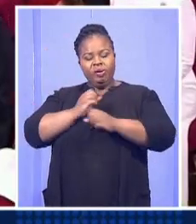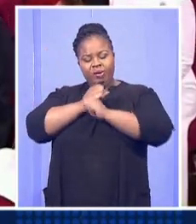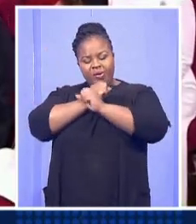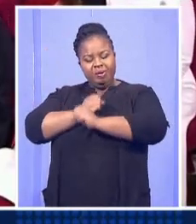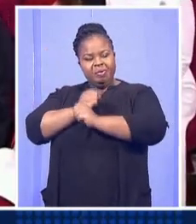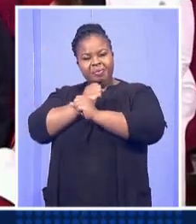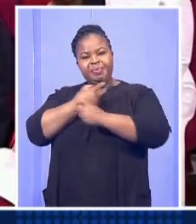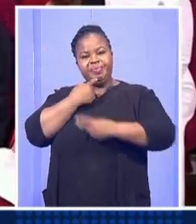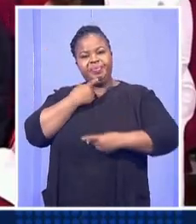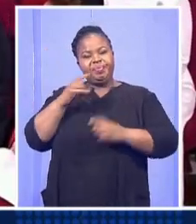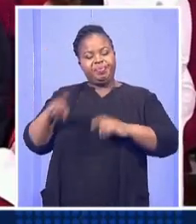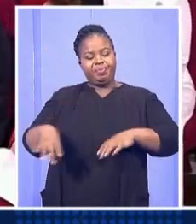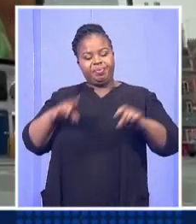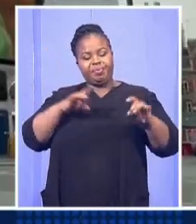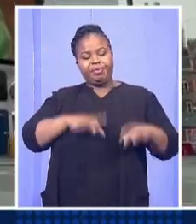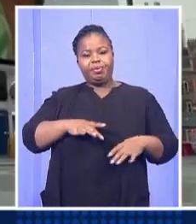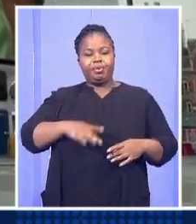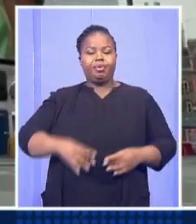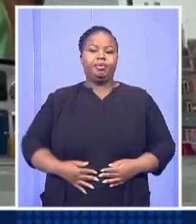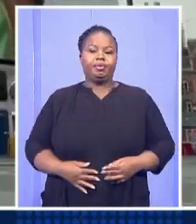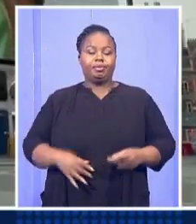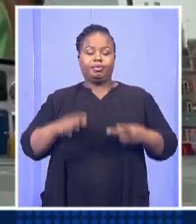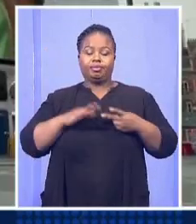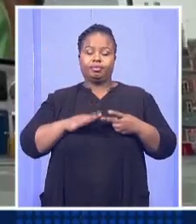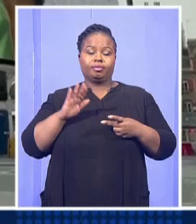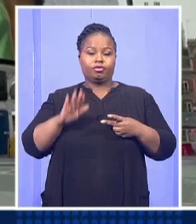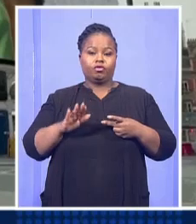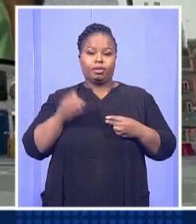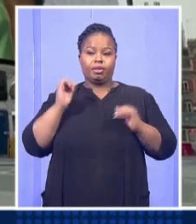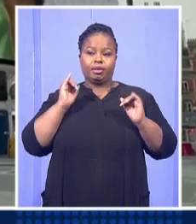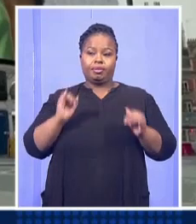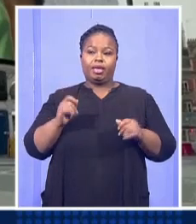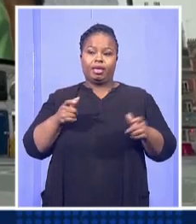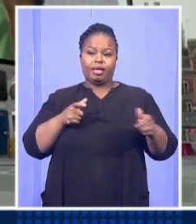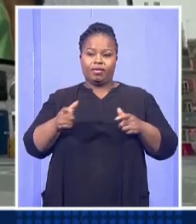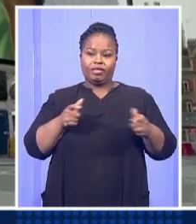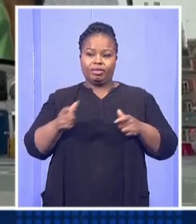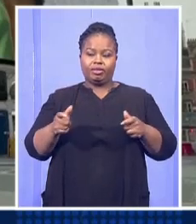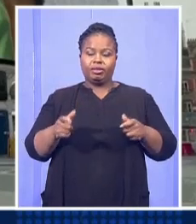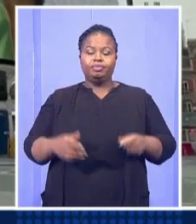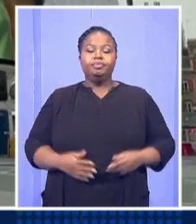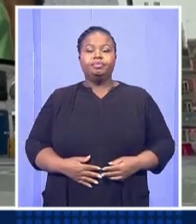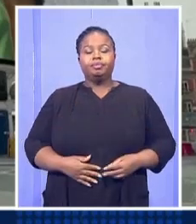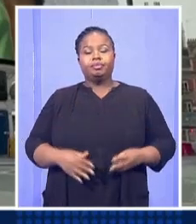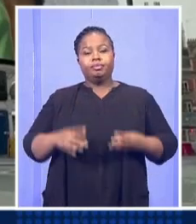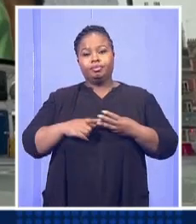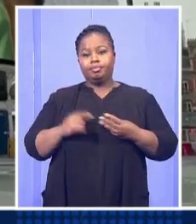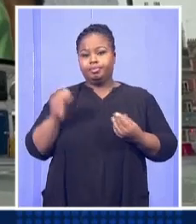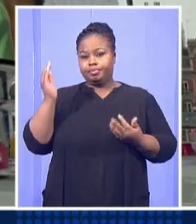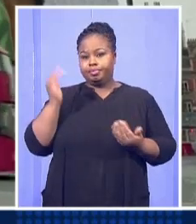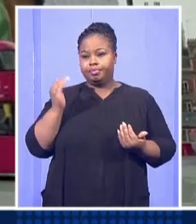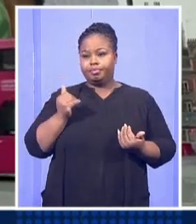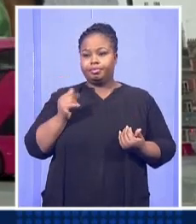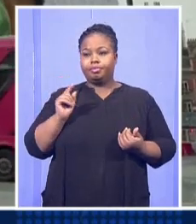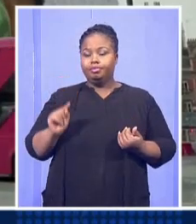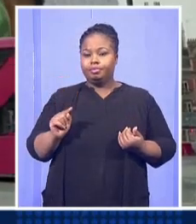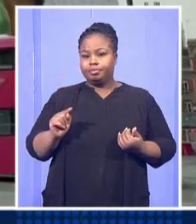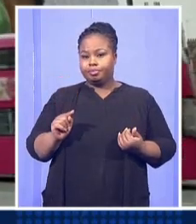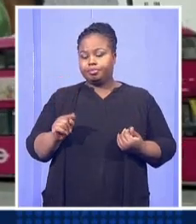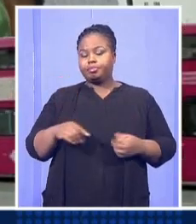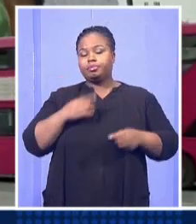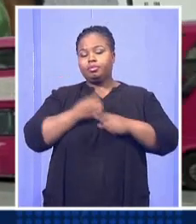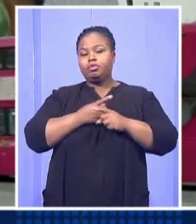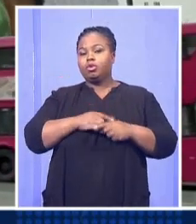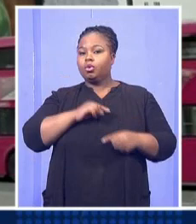who have suffered the excesses of bad governance and brutal governance as well, expect and deserve really from those